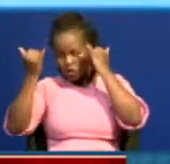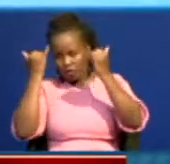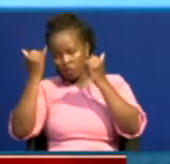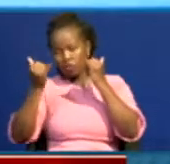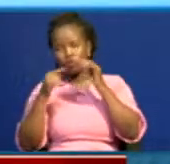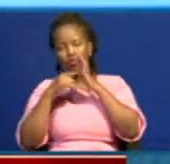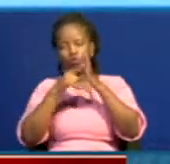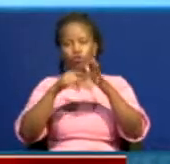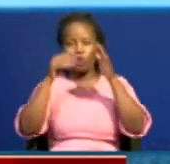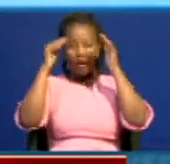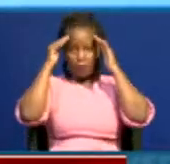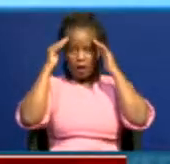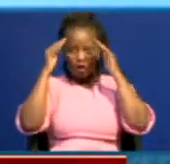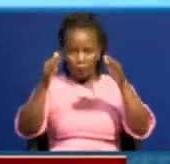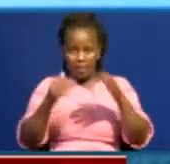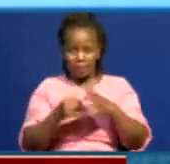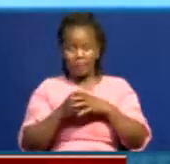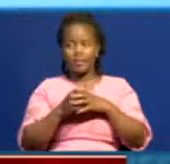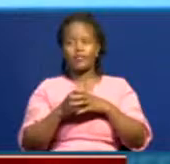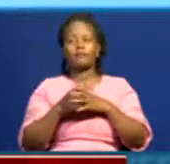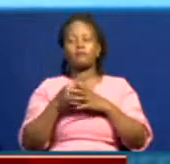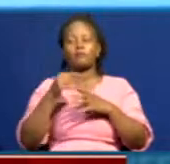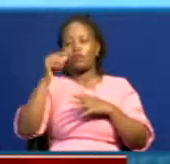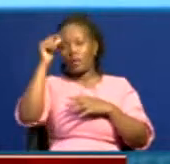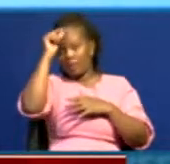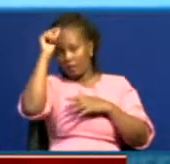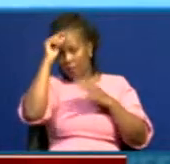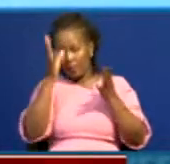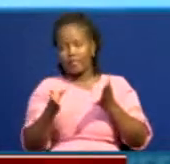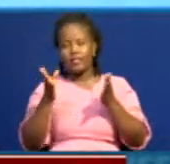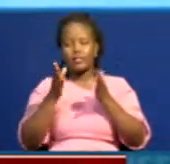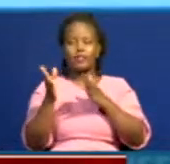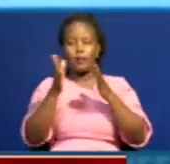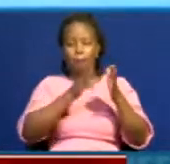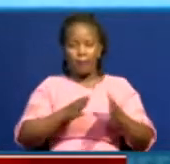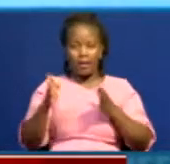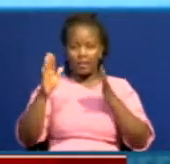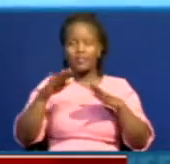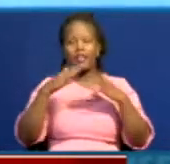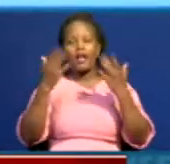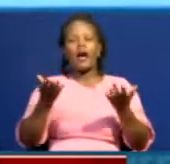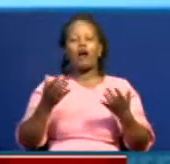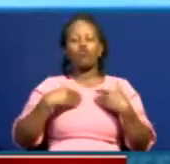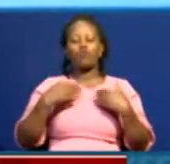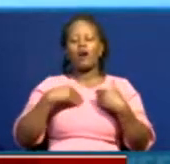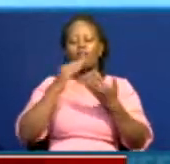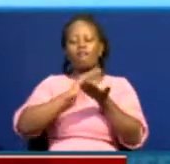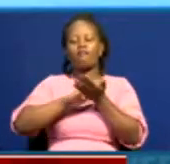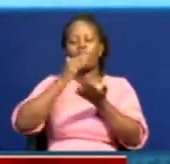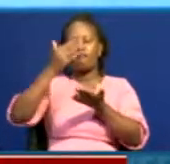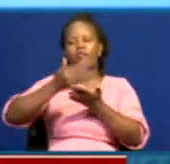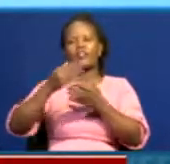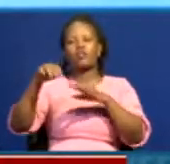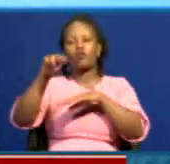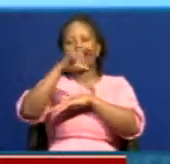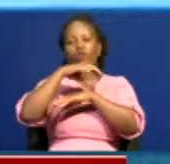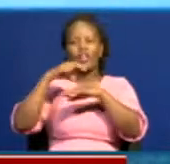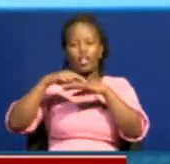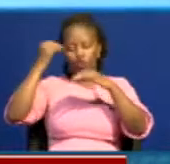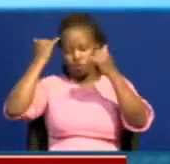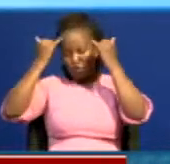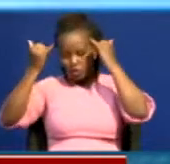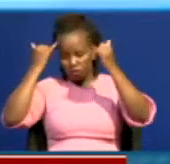commitment. We are therefore taking measures to enhance the funding of our national innovation agenda